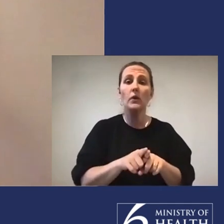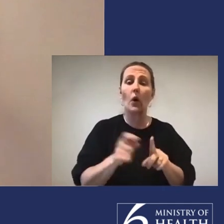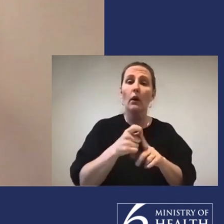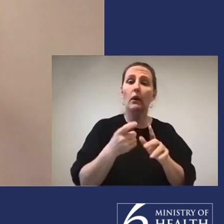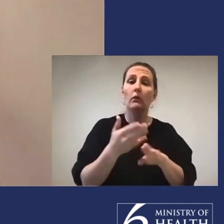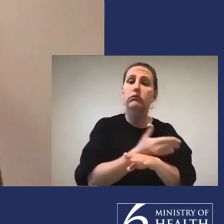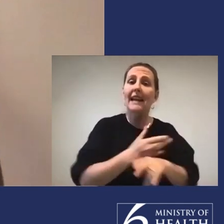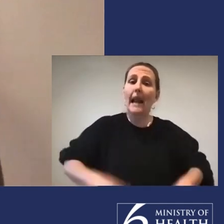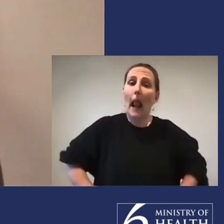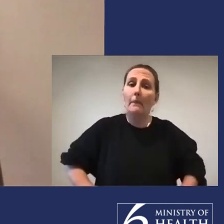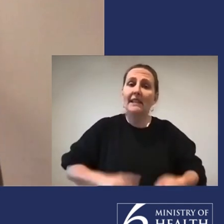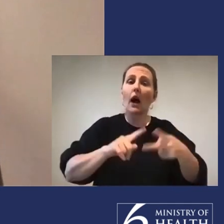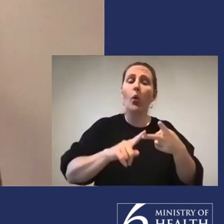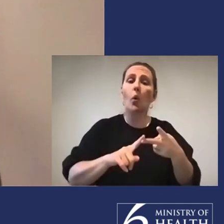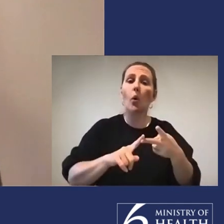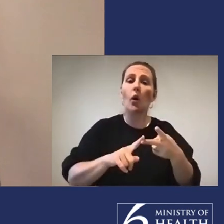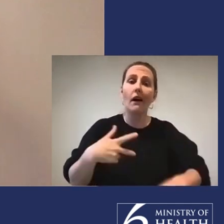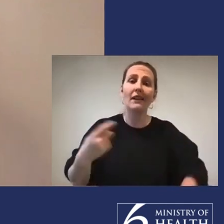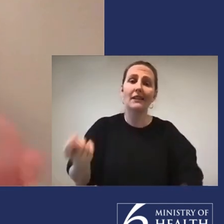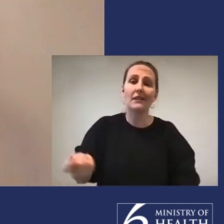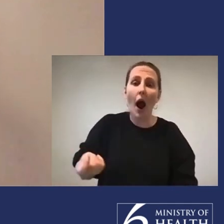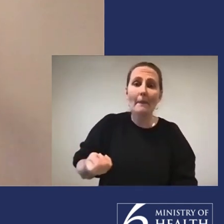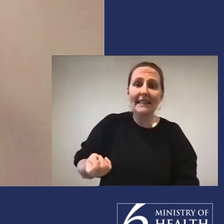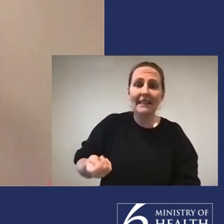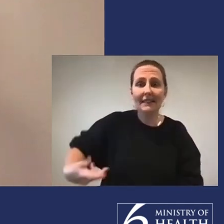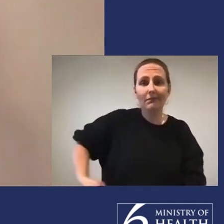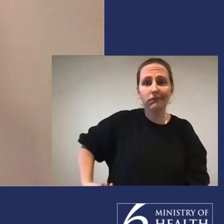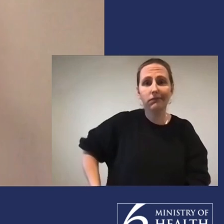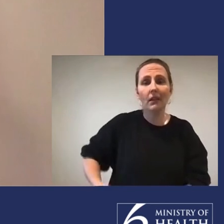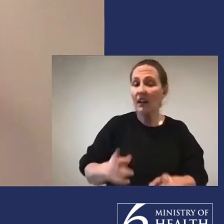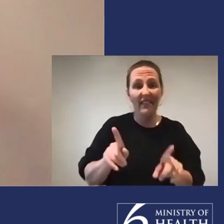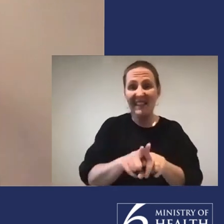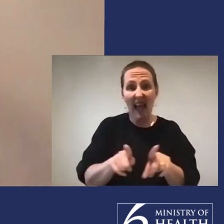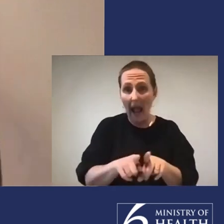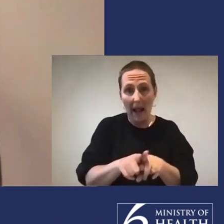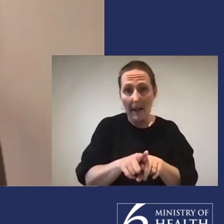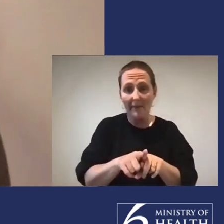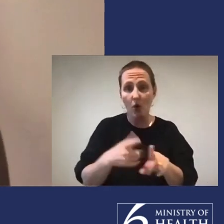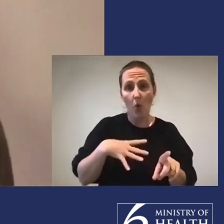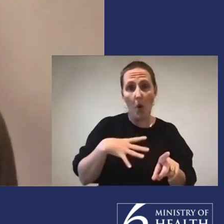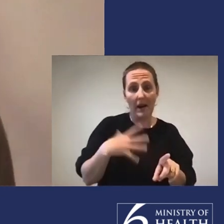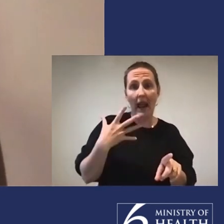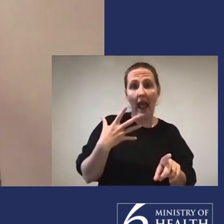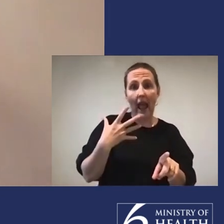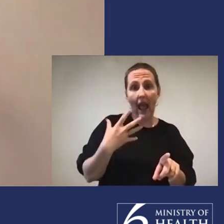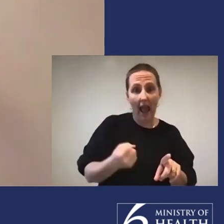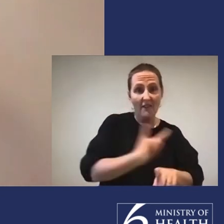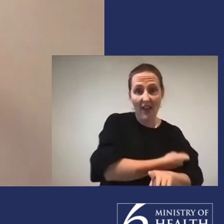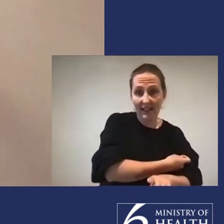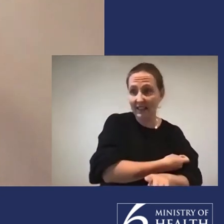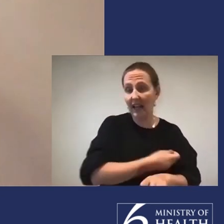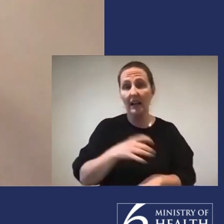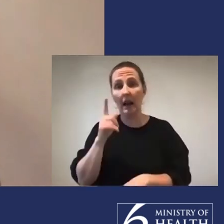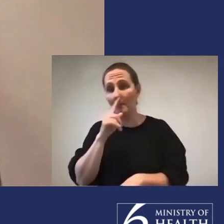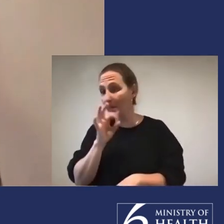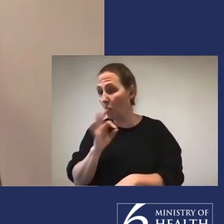all those things are the same in women who have had the vaccine and people who are pregnant who have not had the